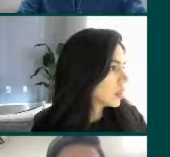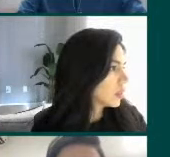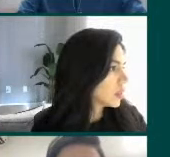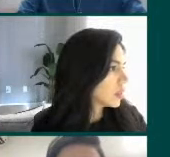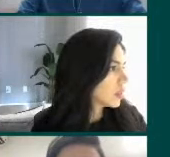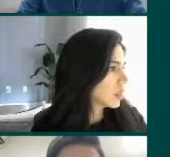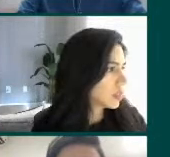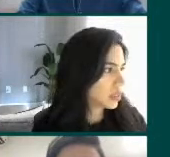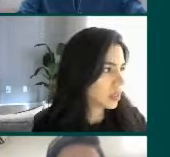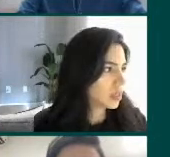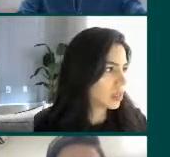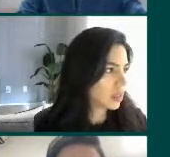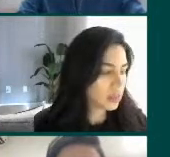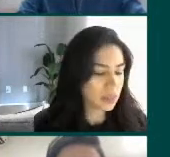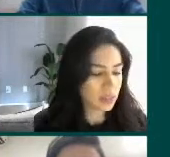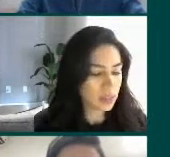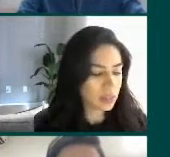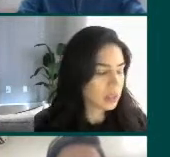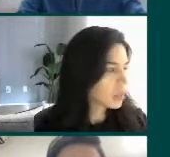is a company that has